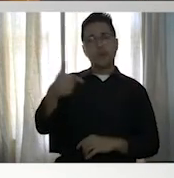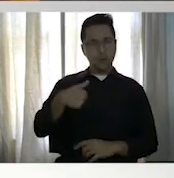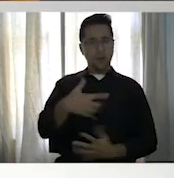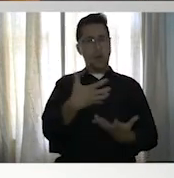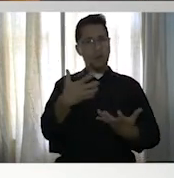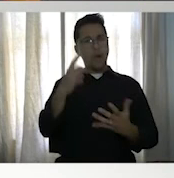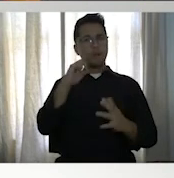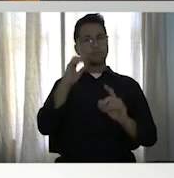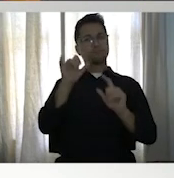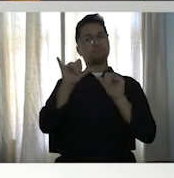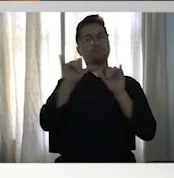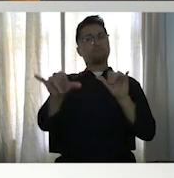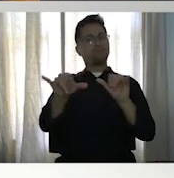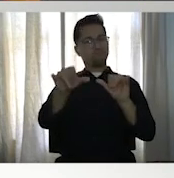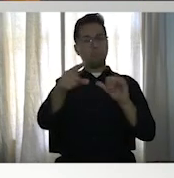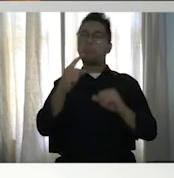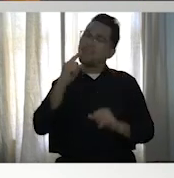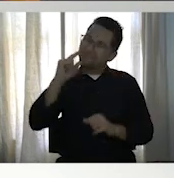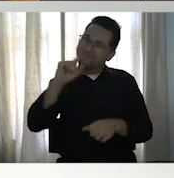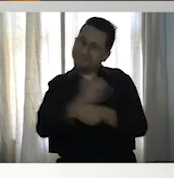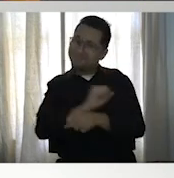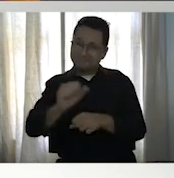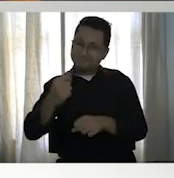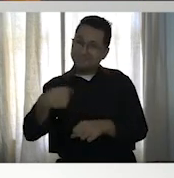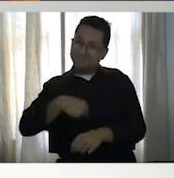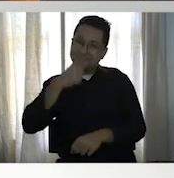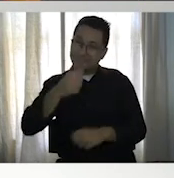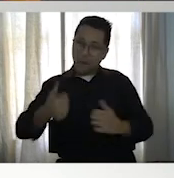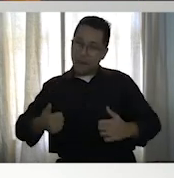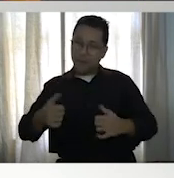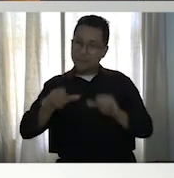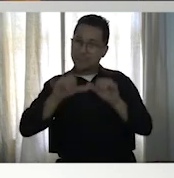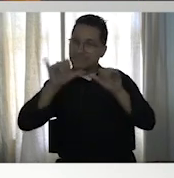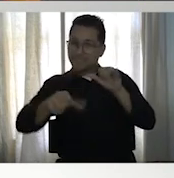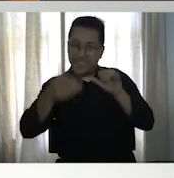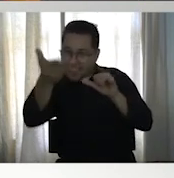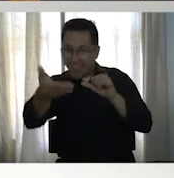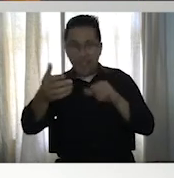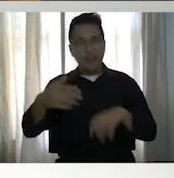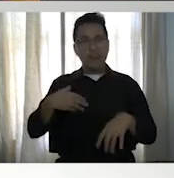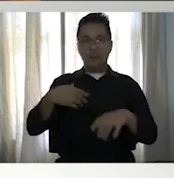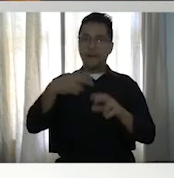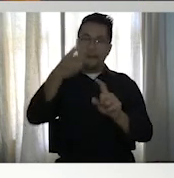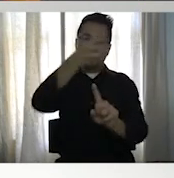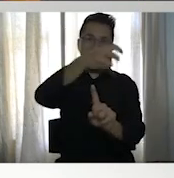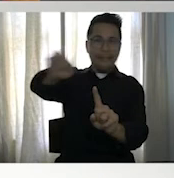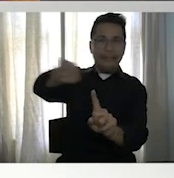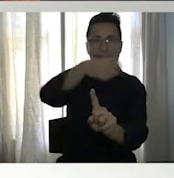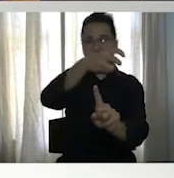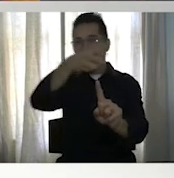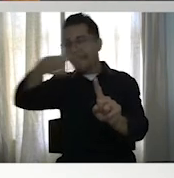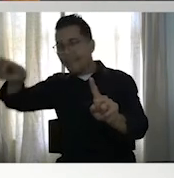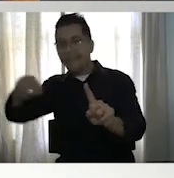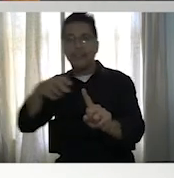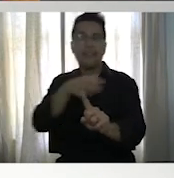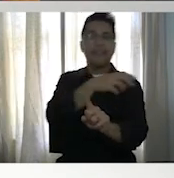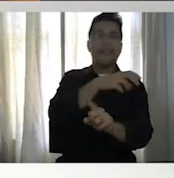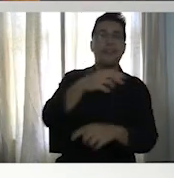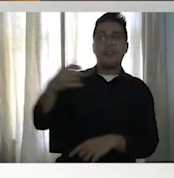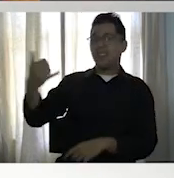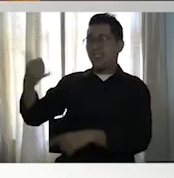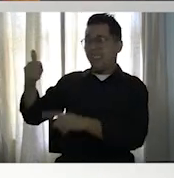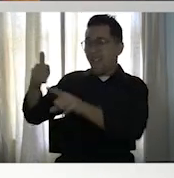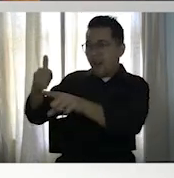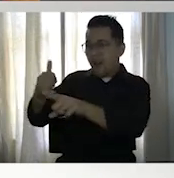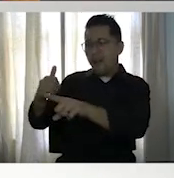want to live, but let's be real. We don't live there. You know, we're going in and out of zones constantly. The yellow zone, that's